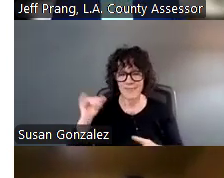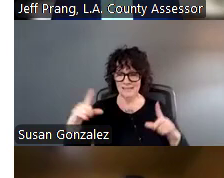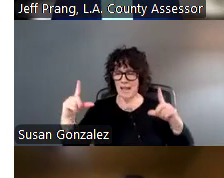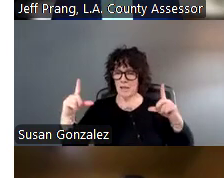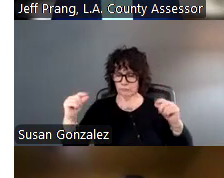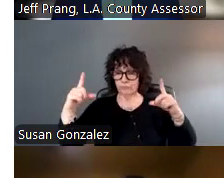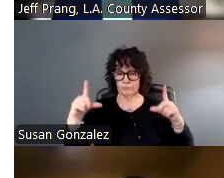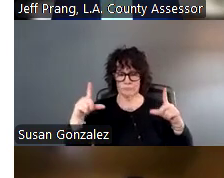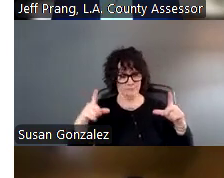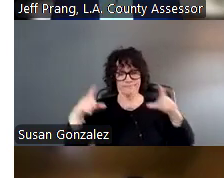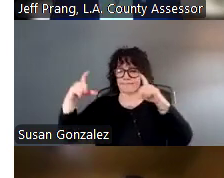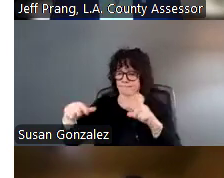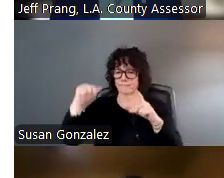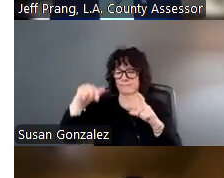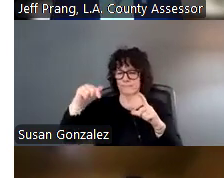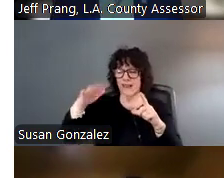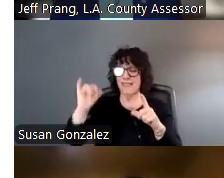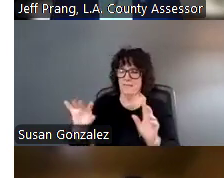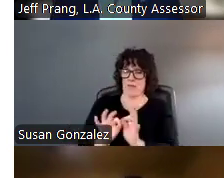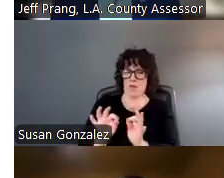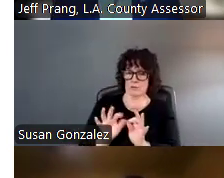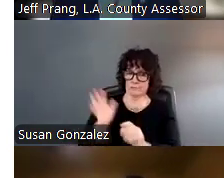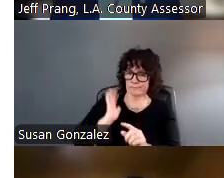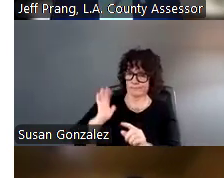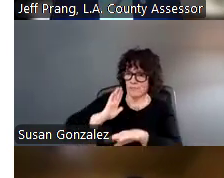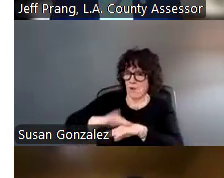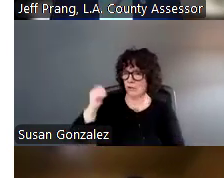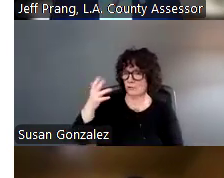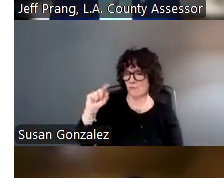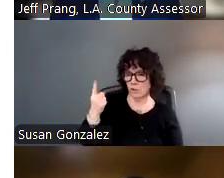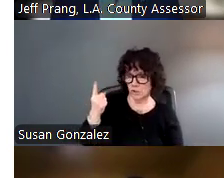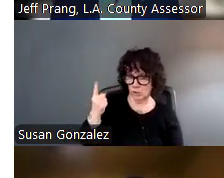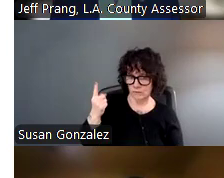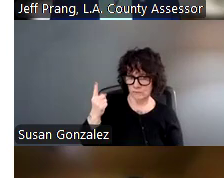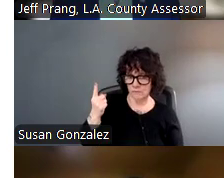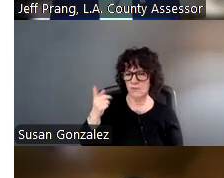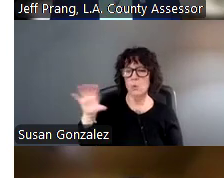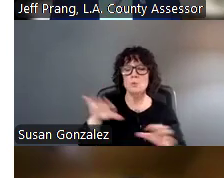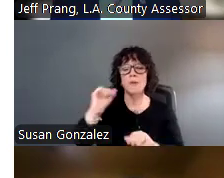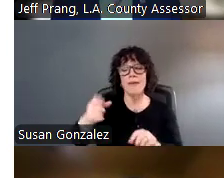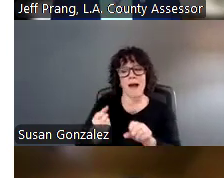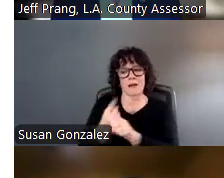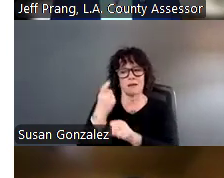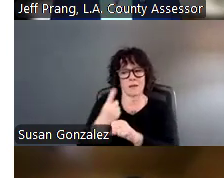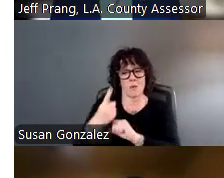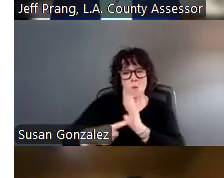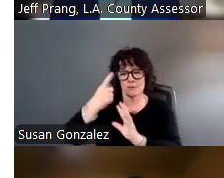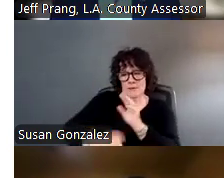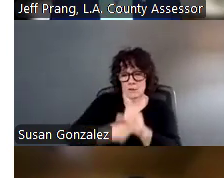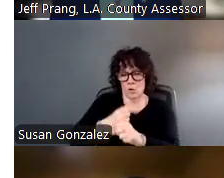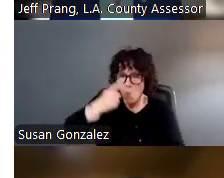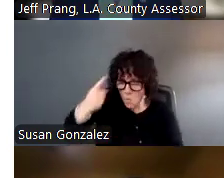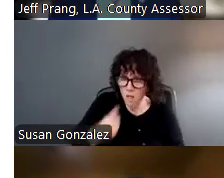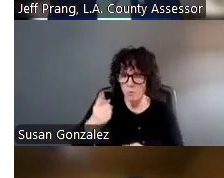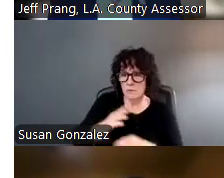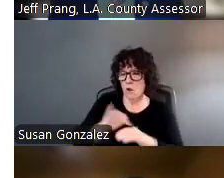normal circumstances, we would not be able to apply that decline until next year's tax roll. We are